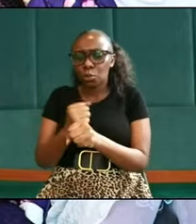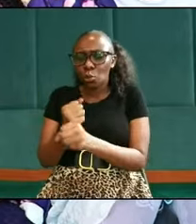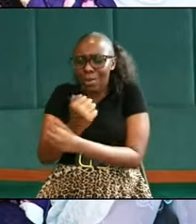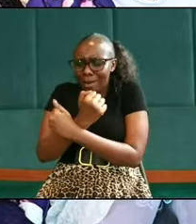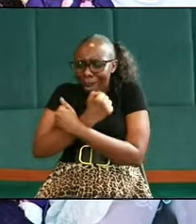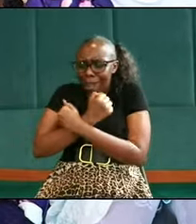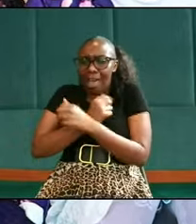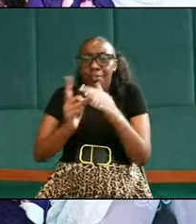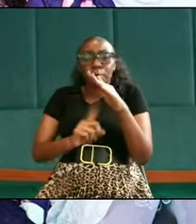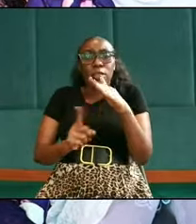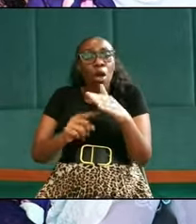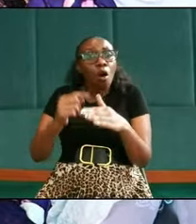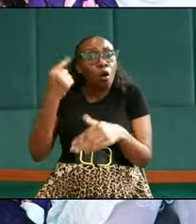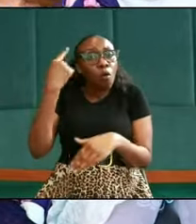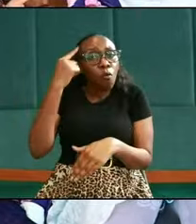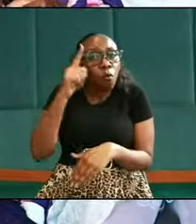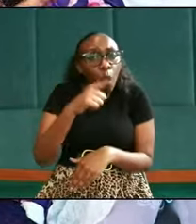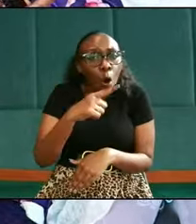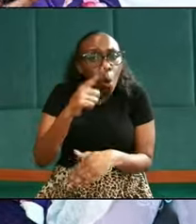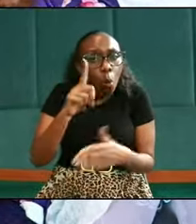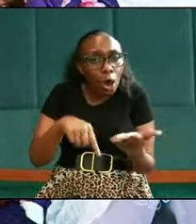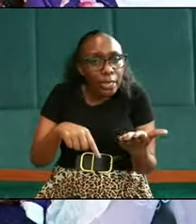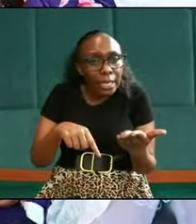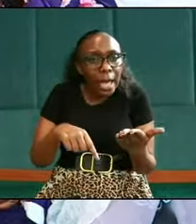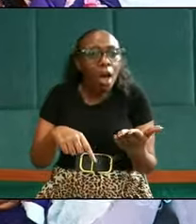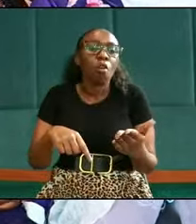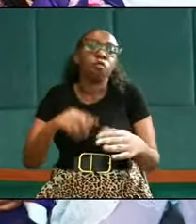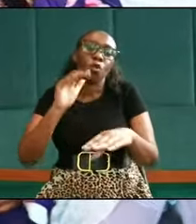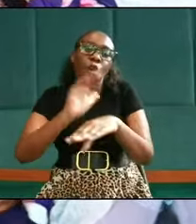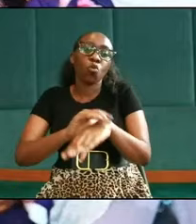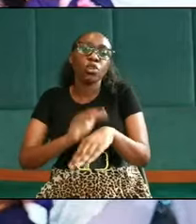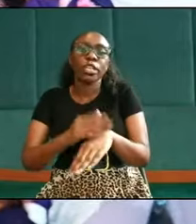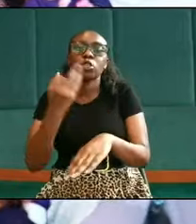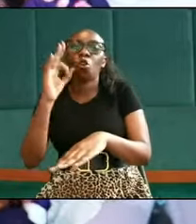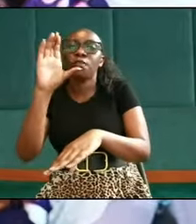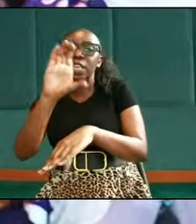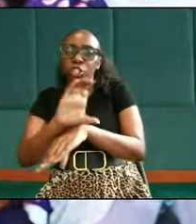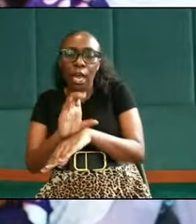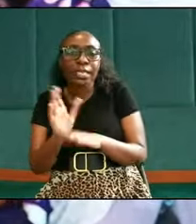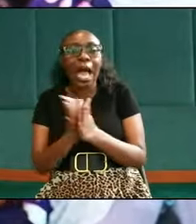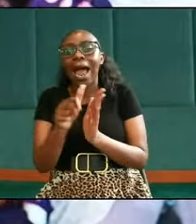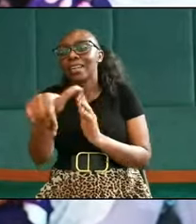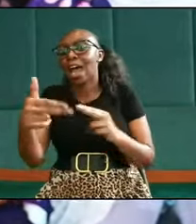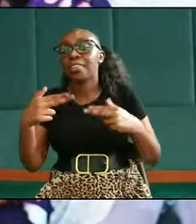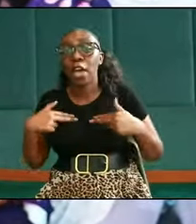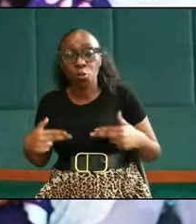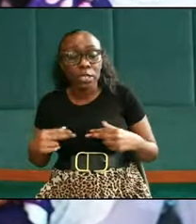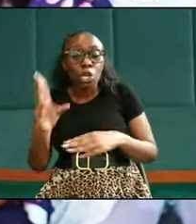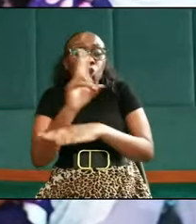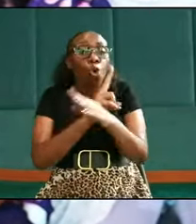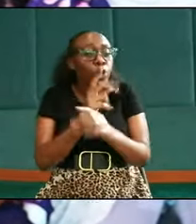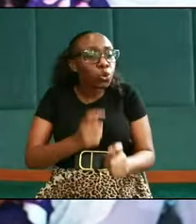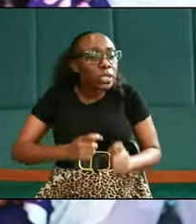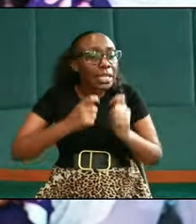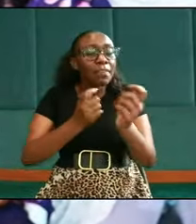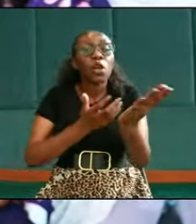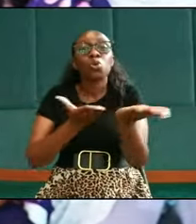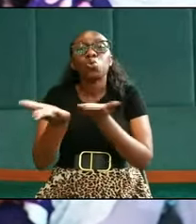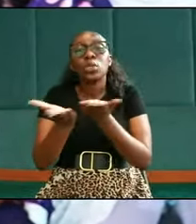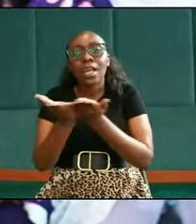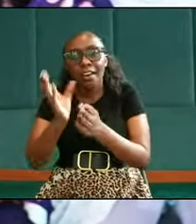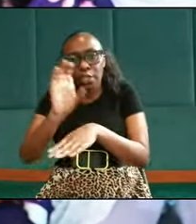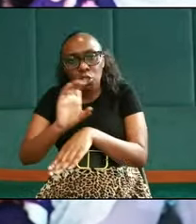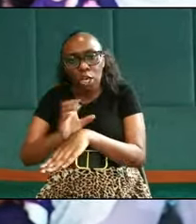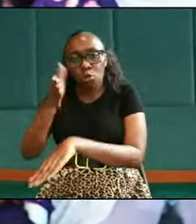the common good of the church and humanity. We use them to serve the church of God. We use them